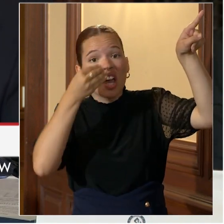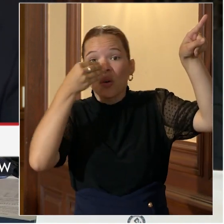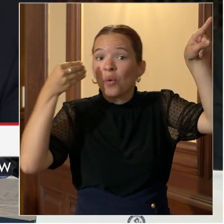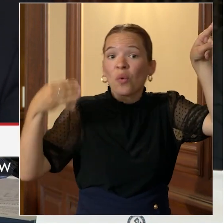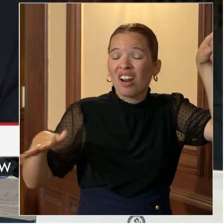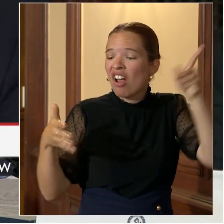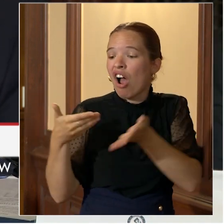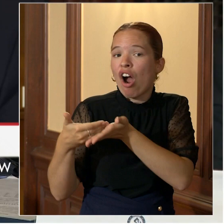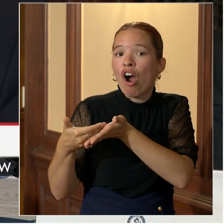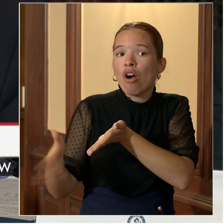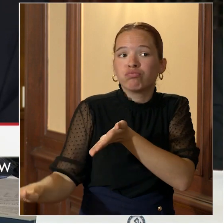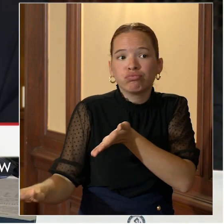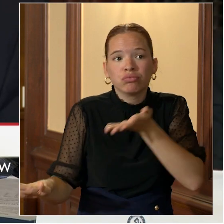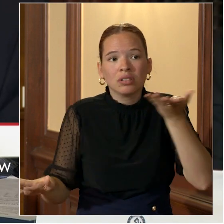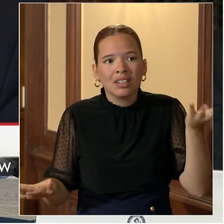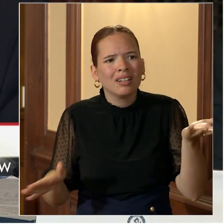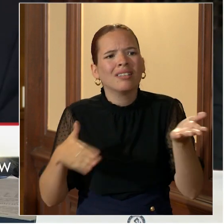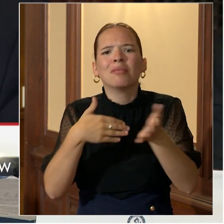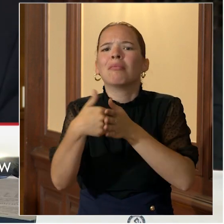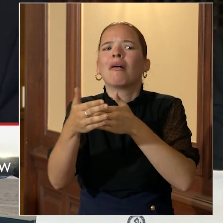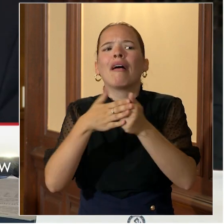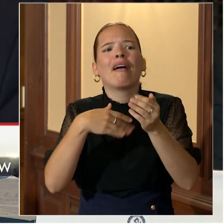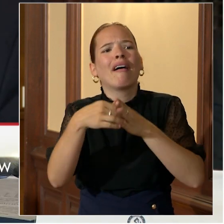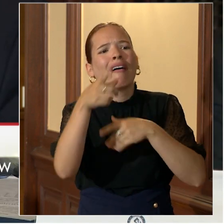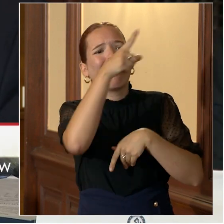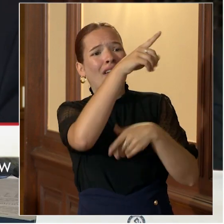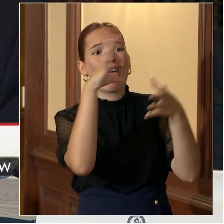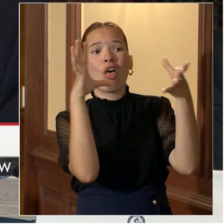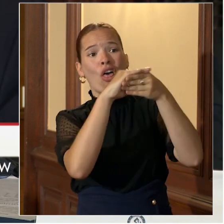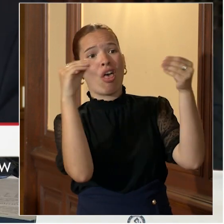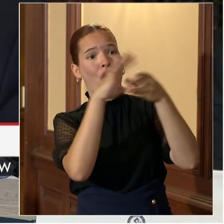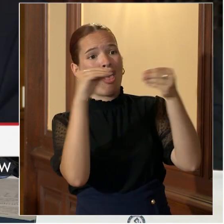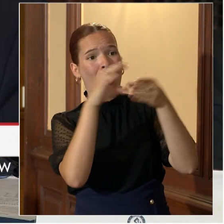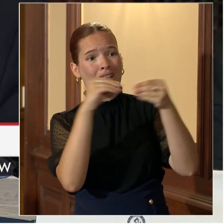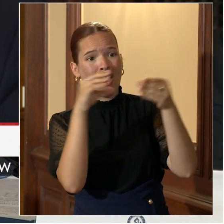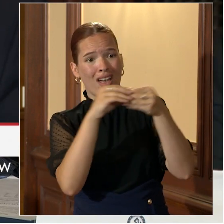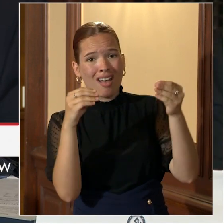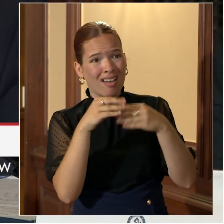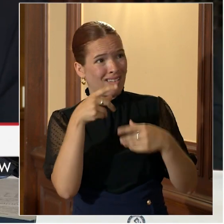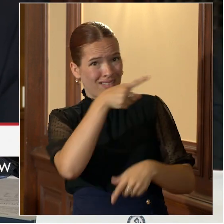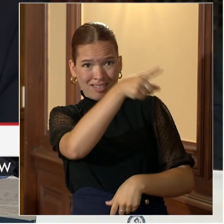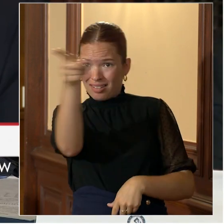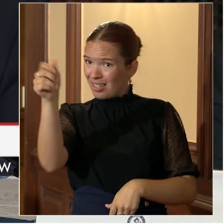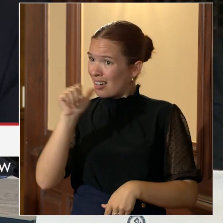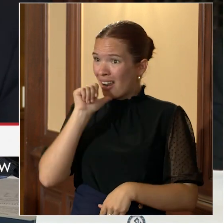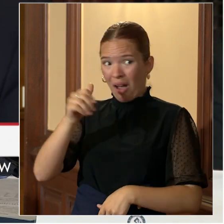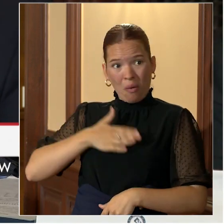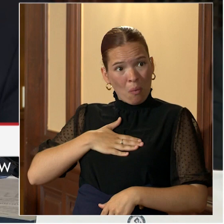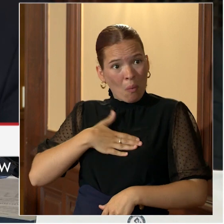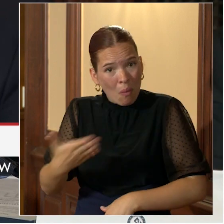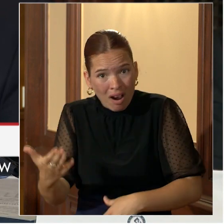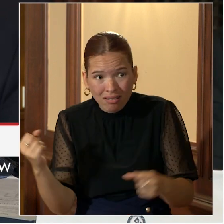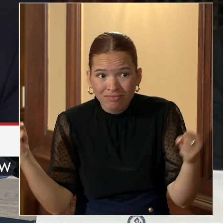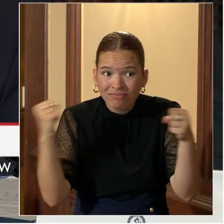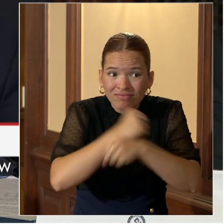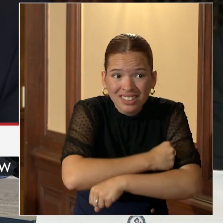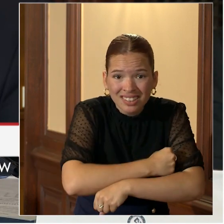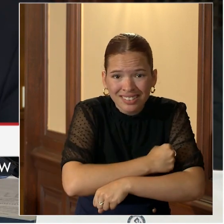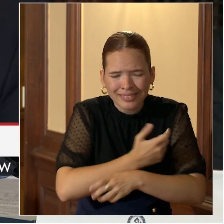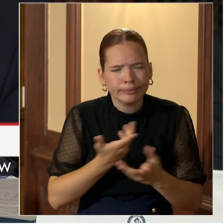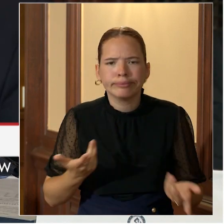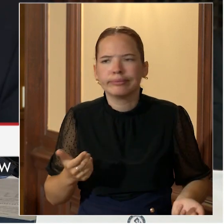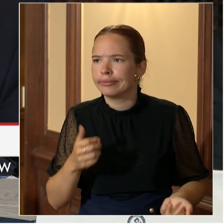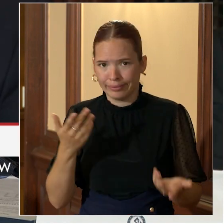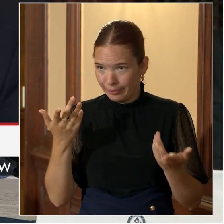not willing to fight for this, it's never going to happen, okay? So to sit here and talk about the progress